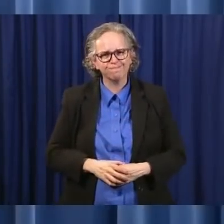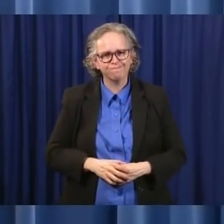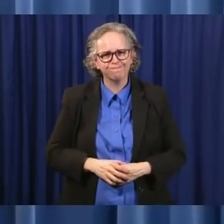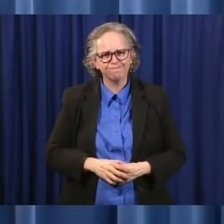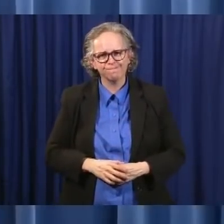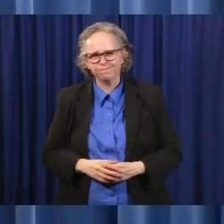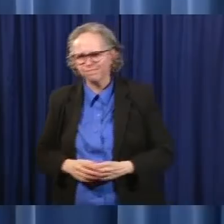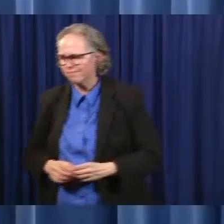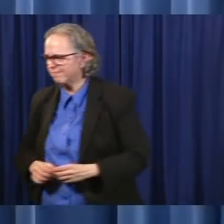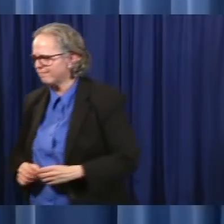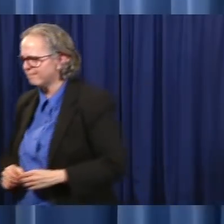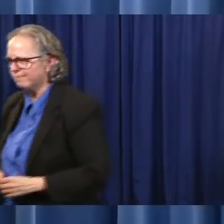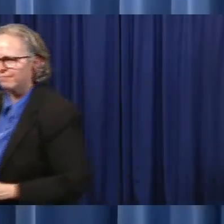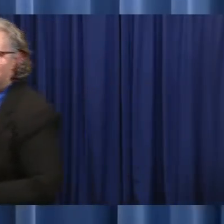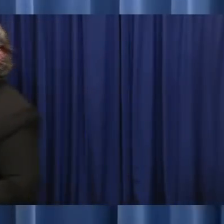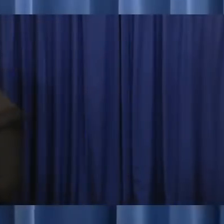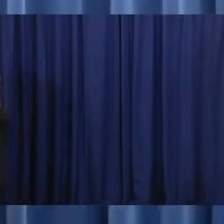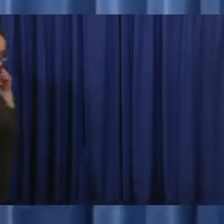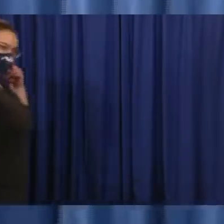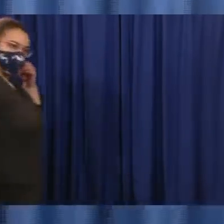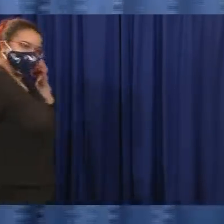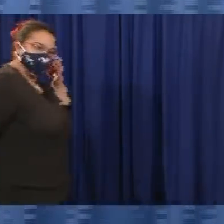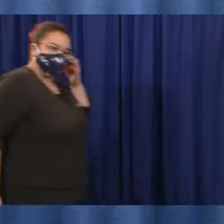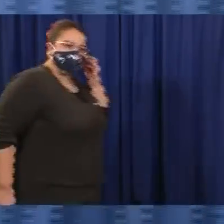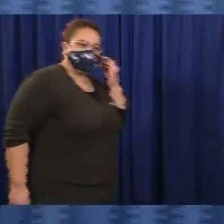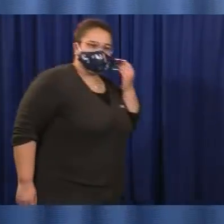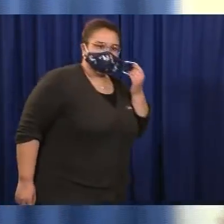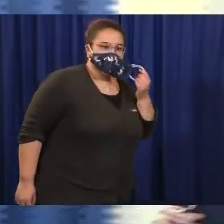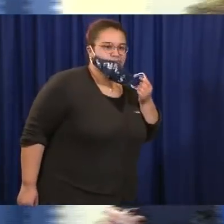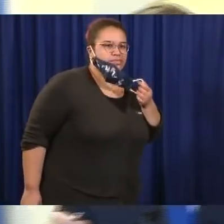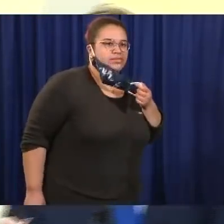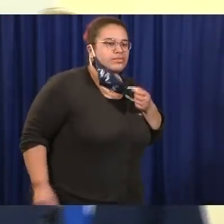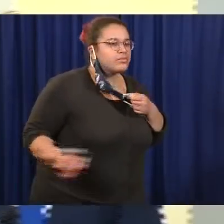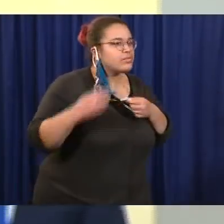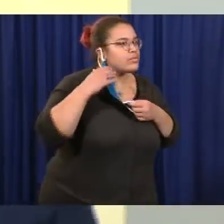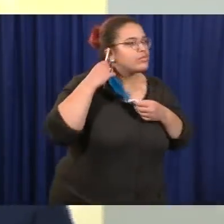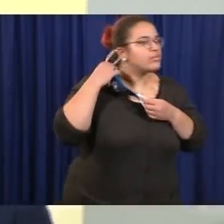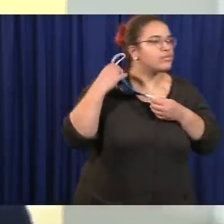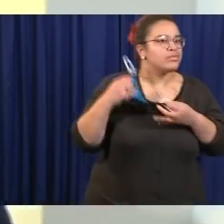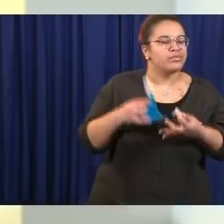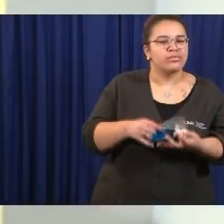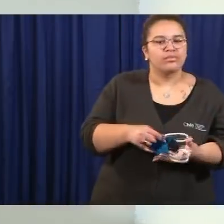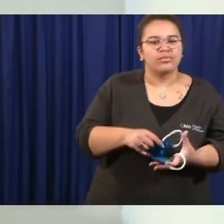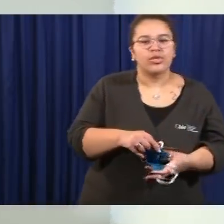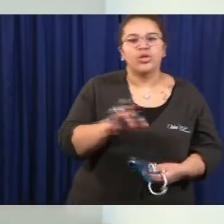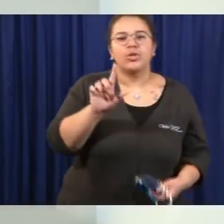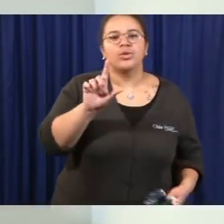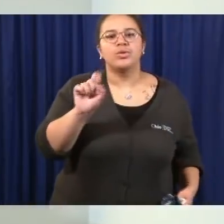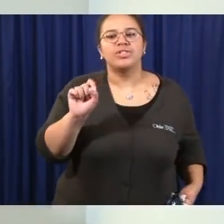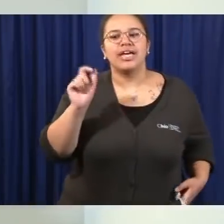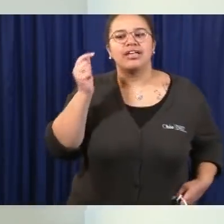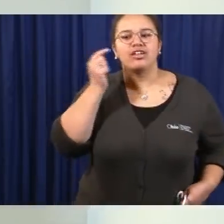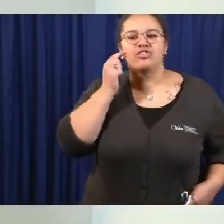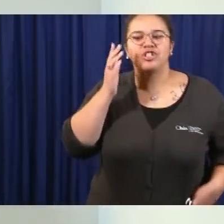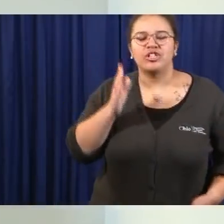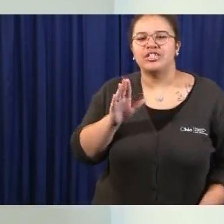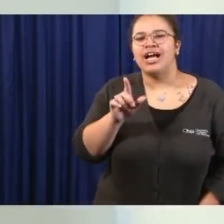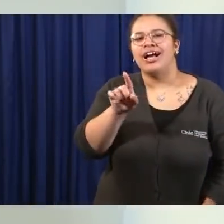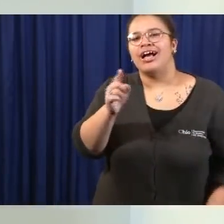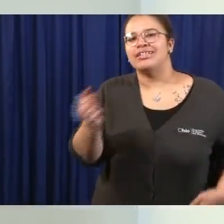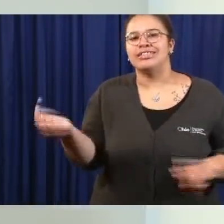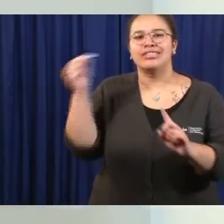Governor, if I could quickly get a response here on Jackie Borchert's question regarding unemployment